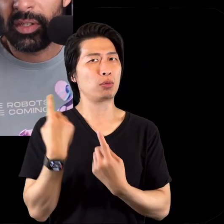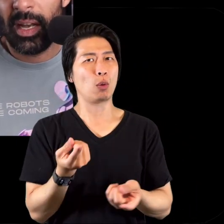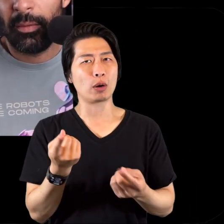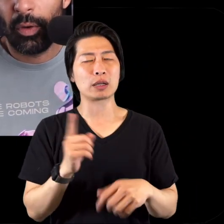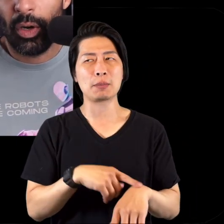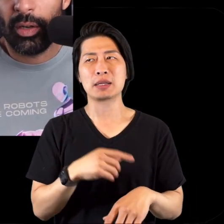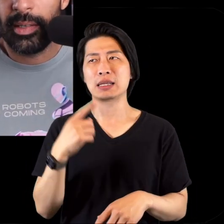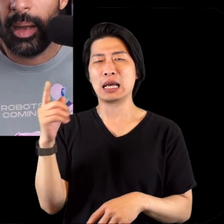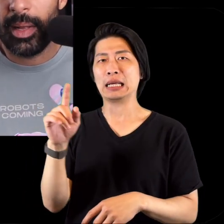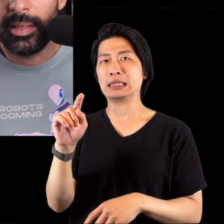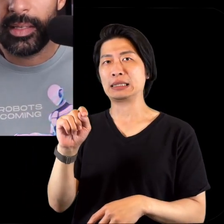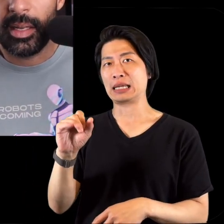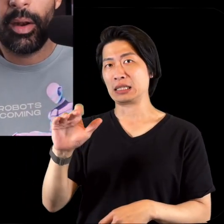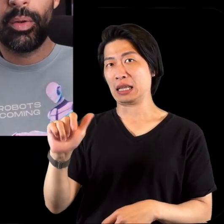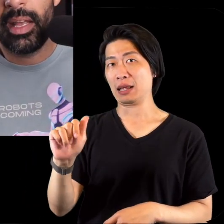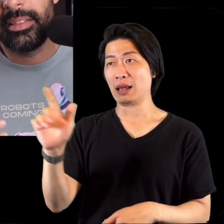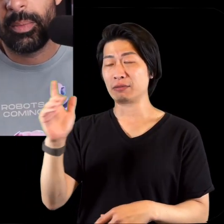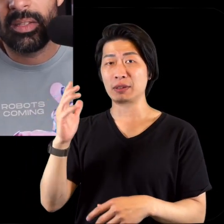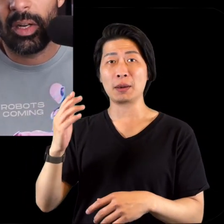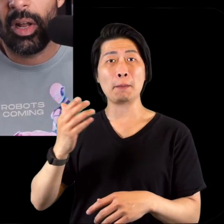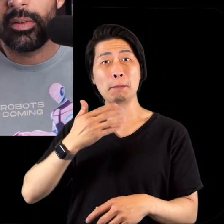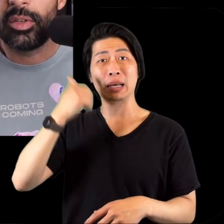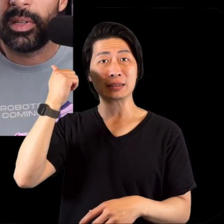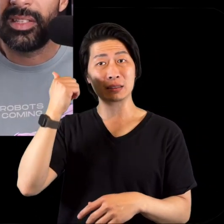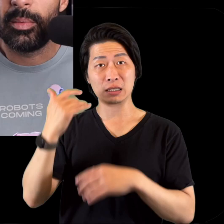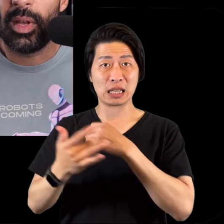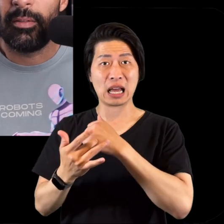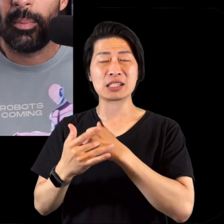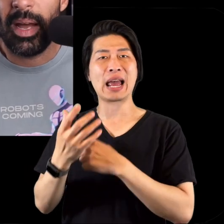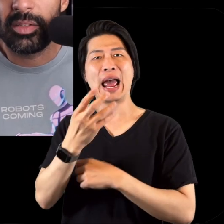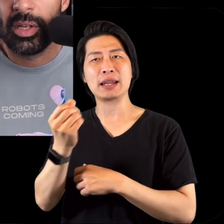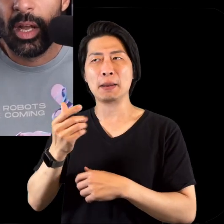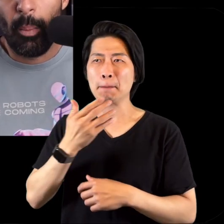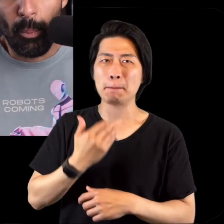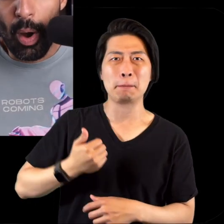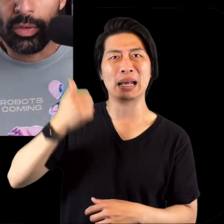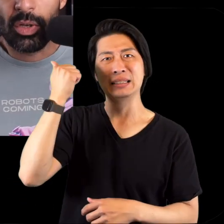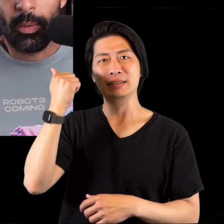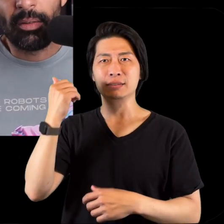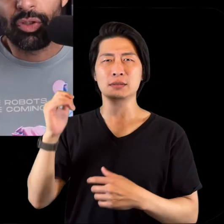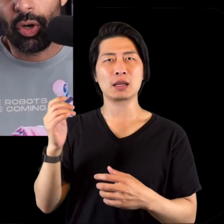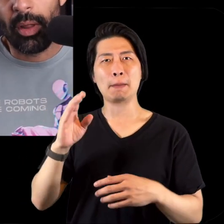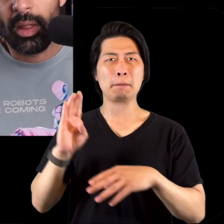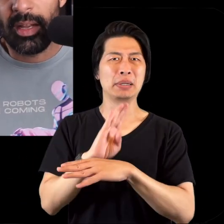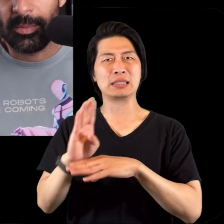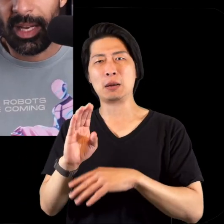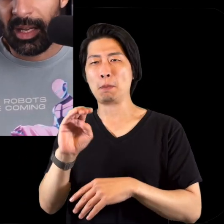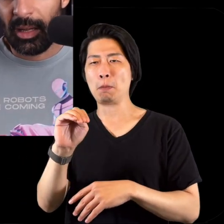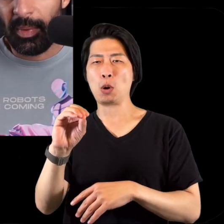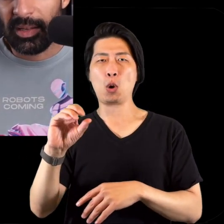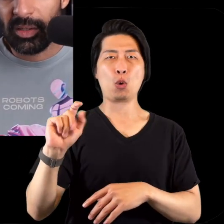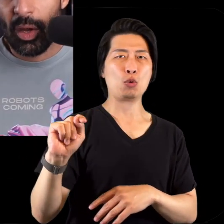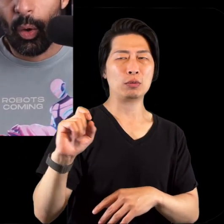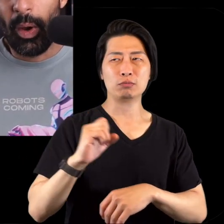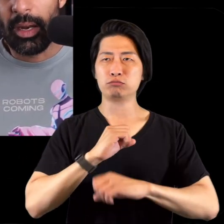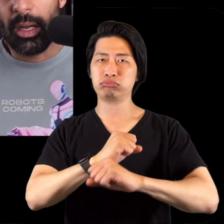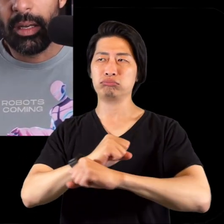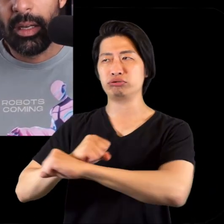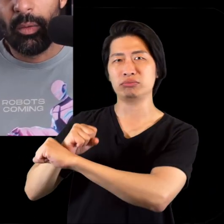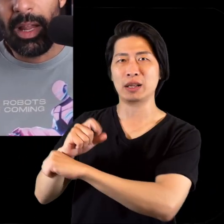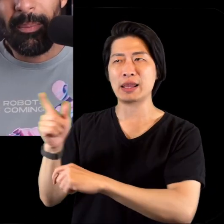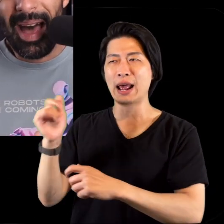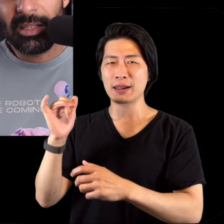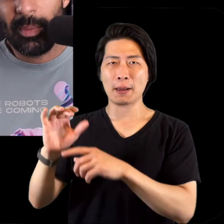have said for a long time that Tesla not only has the best technology, but they seem to have the best moats around certain things, meaning the best way